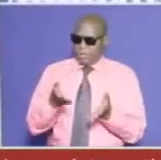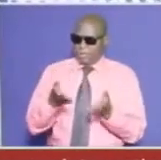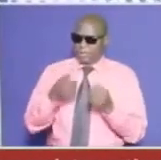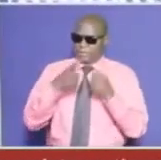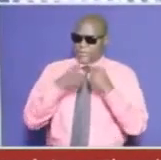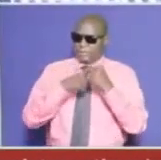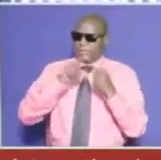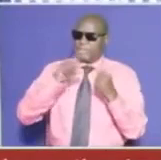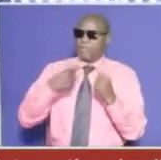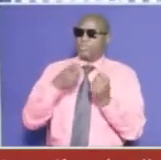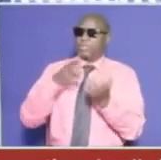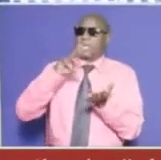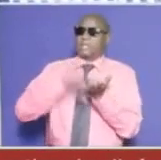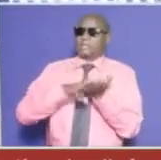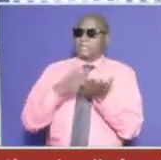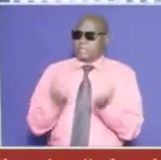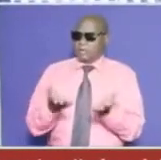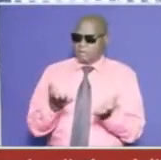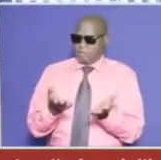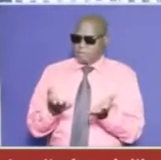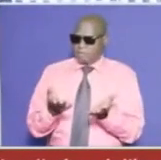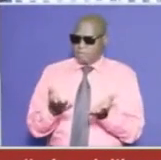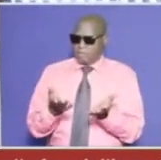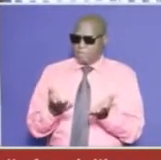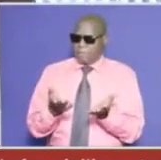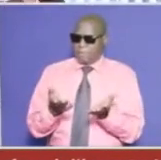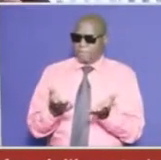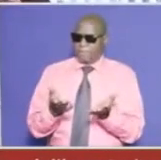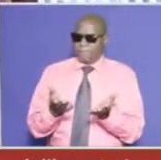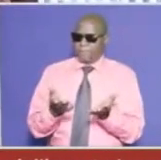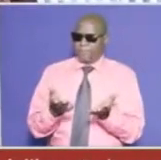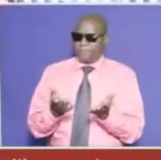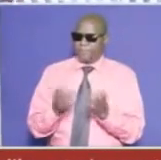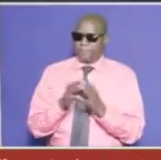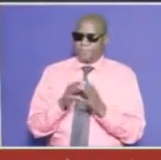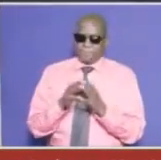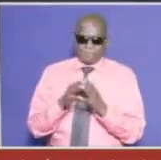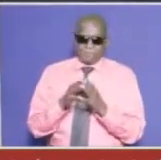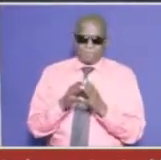6,000 of them from the municipality. And these people, that's how we want to shape up their life.